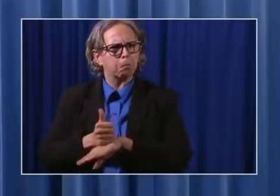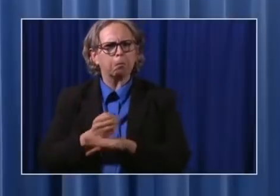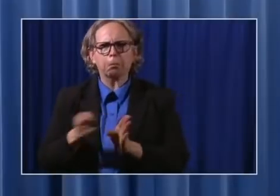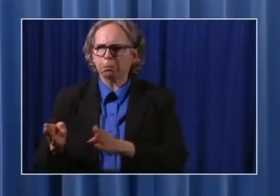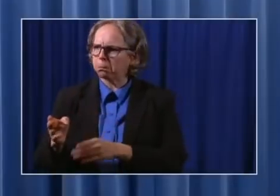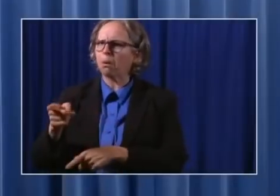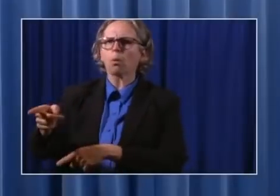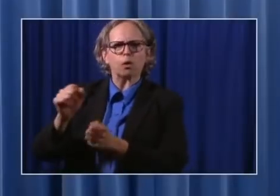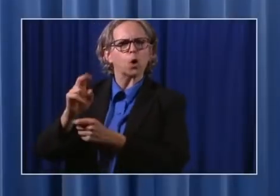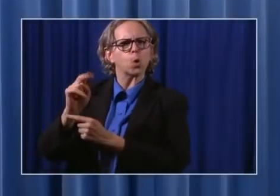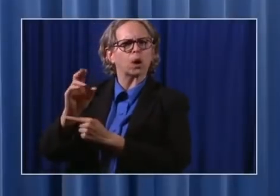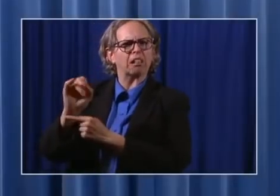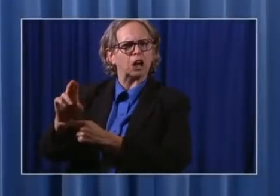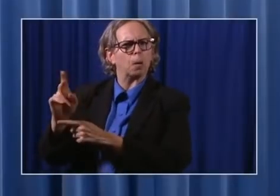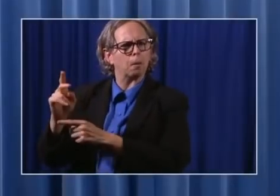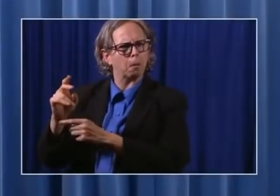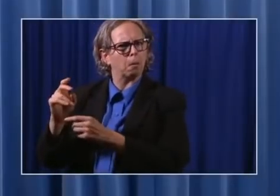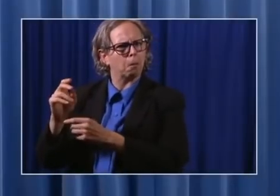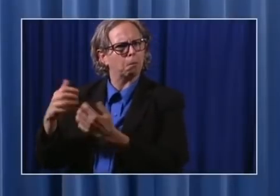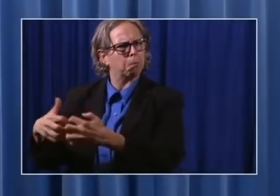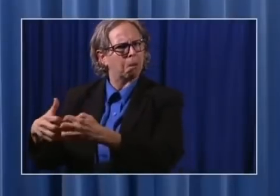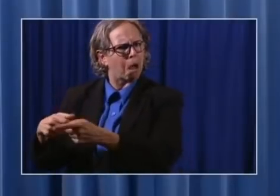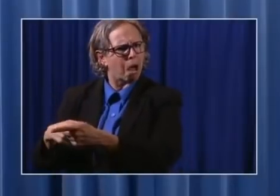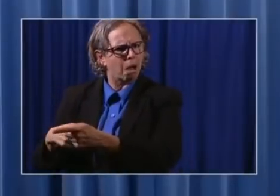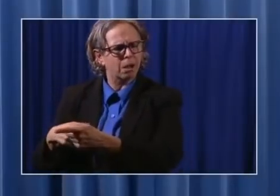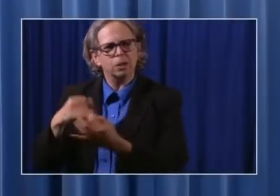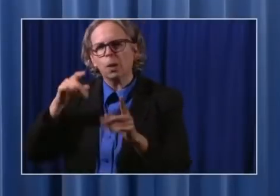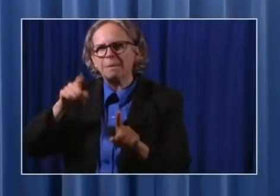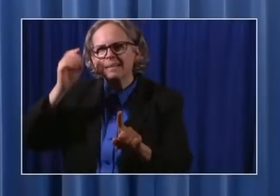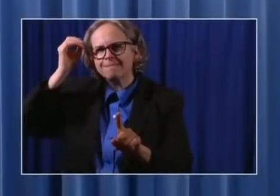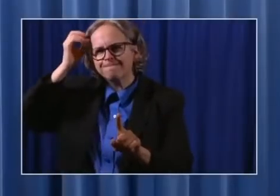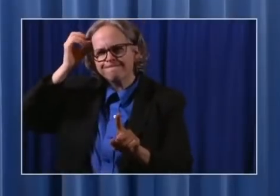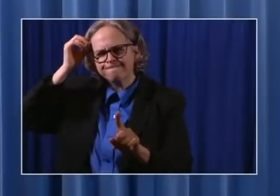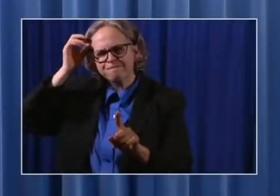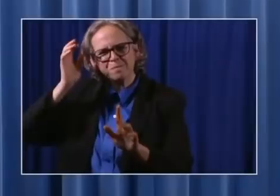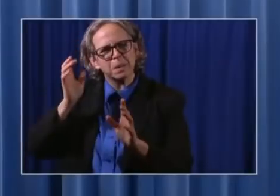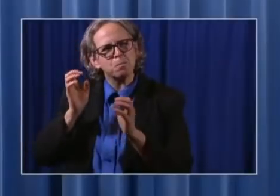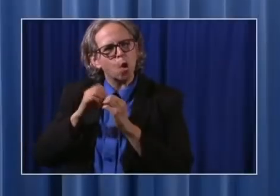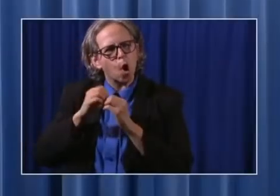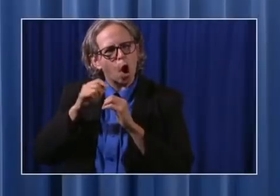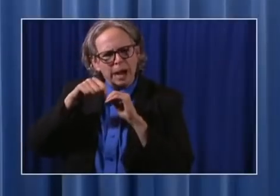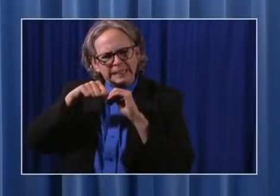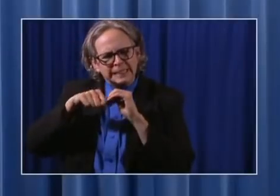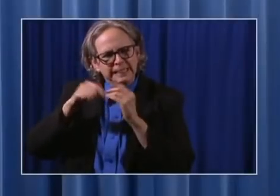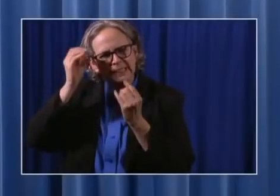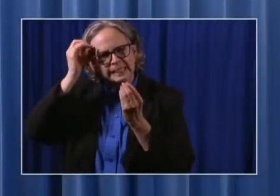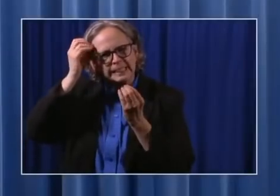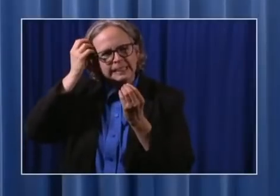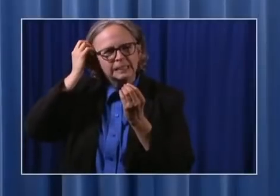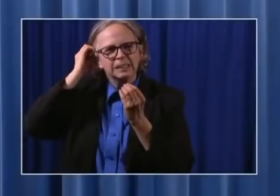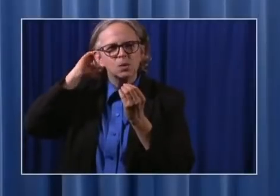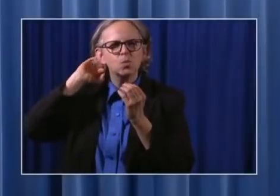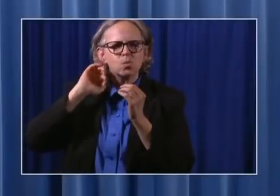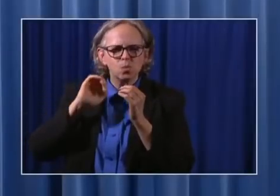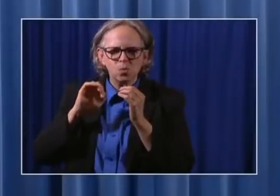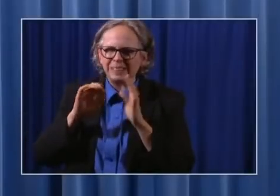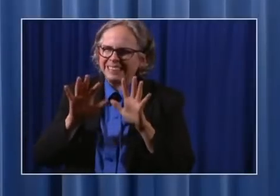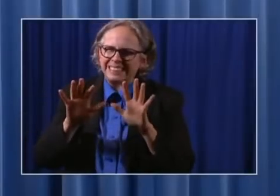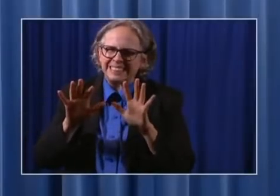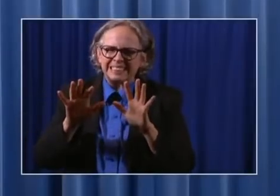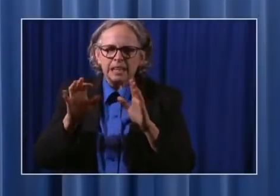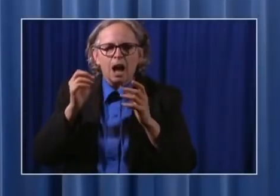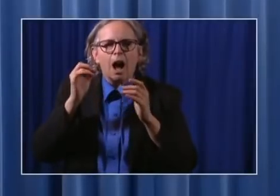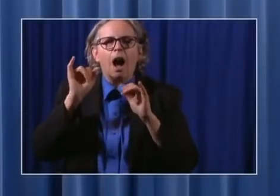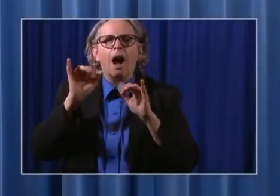But as I've thought about this and just kind of let the whole story sink in, and it takes a